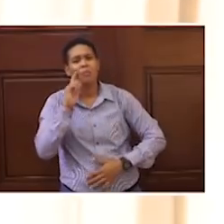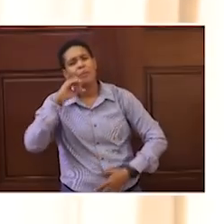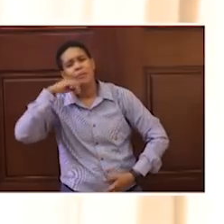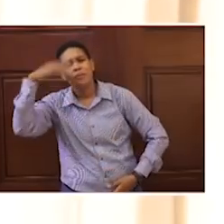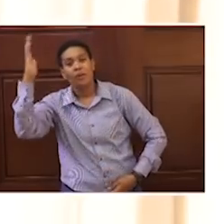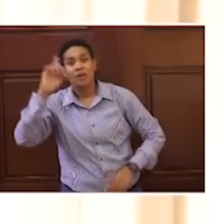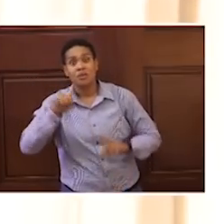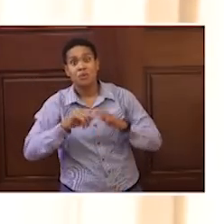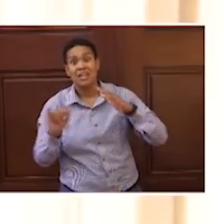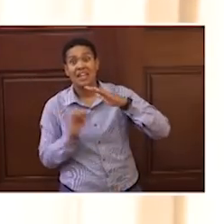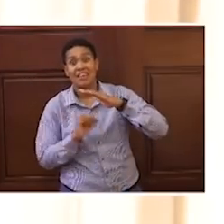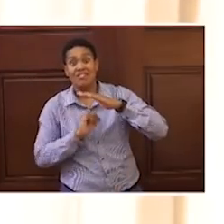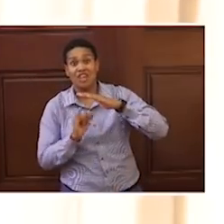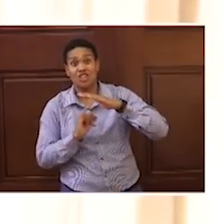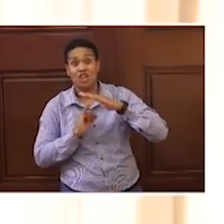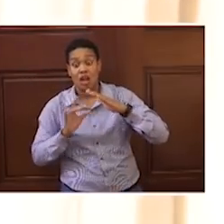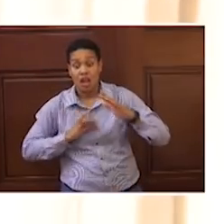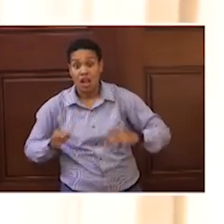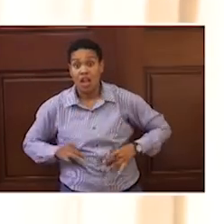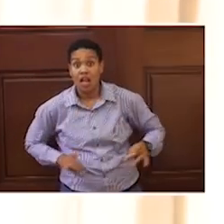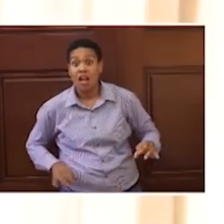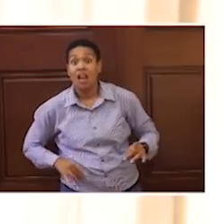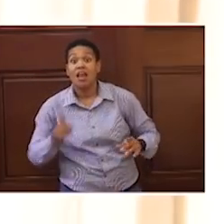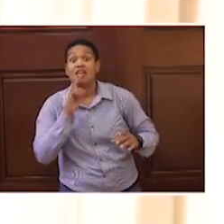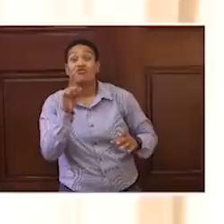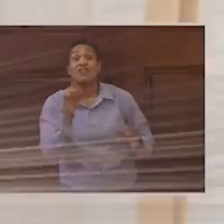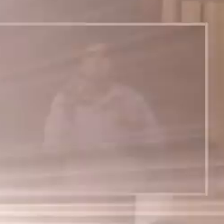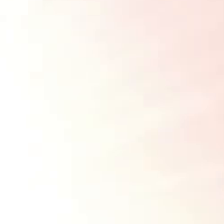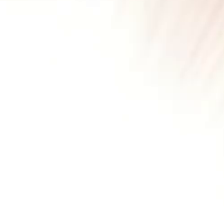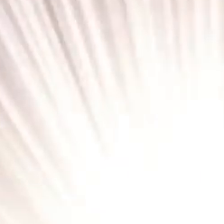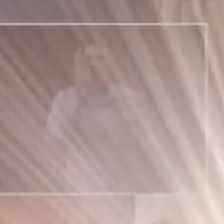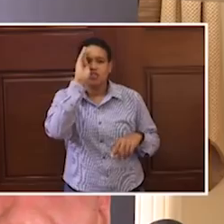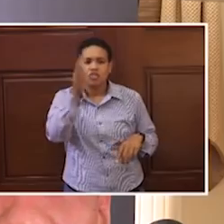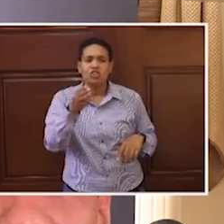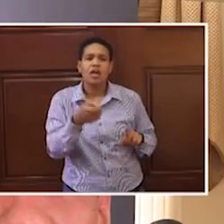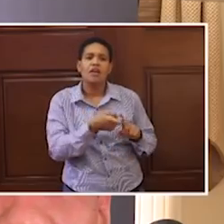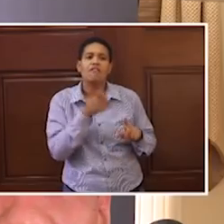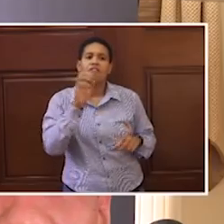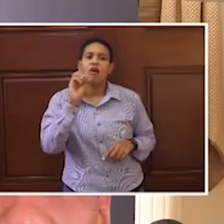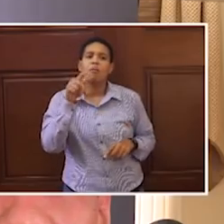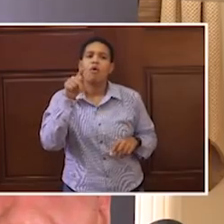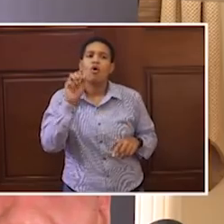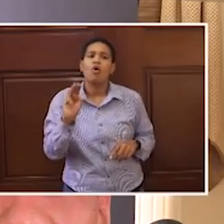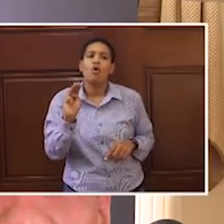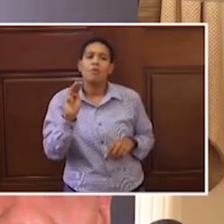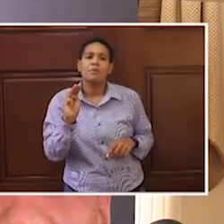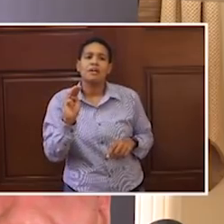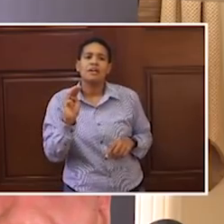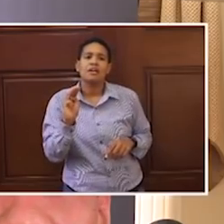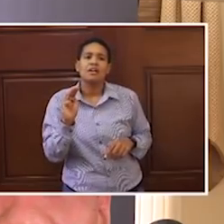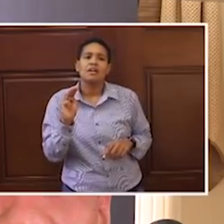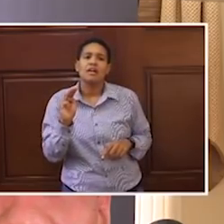get this infection, the likelihood of it ravishing their body is high. From the OPM, Ask